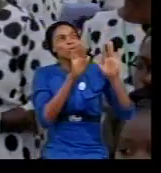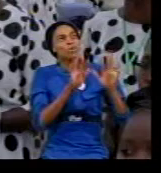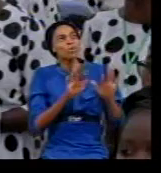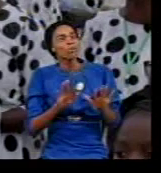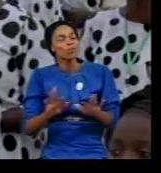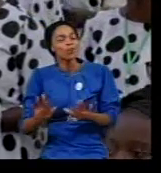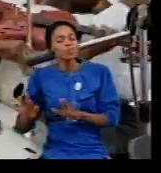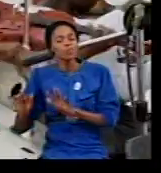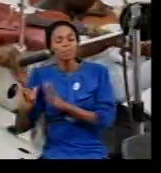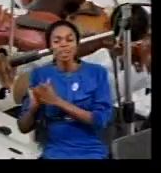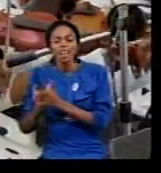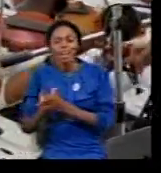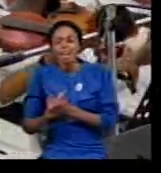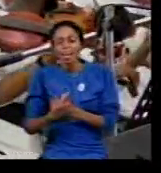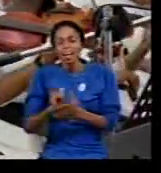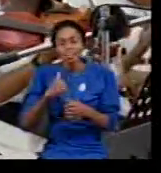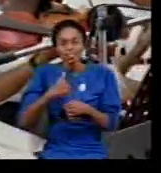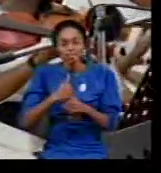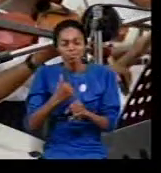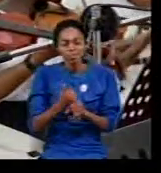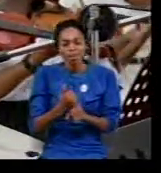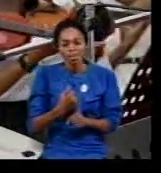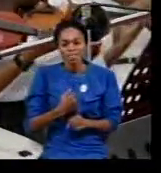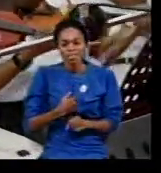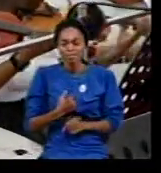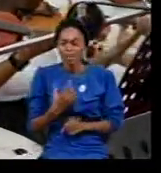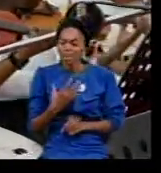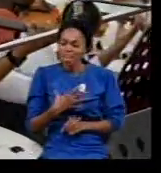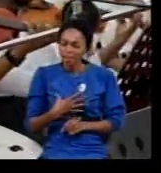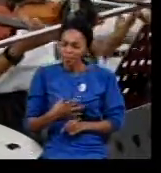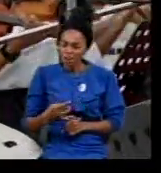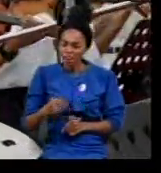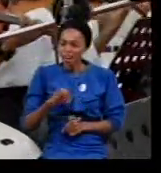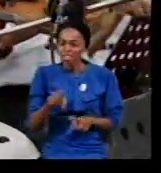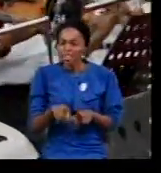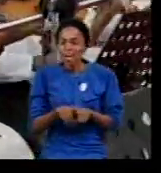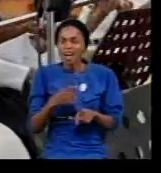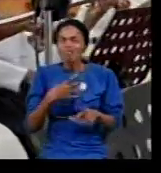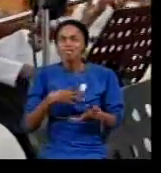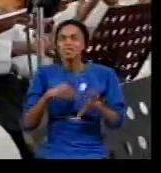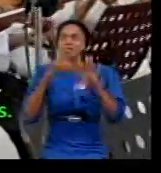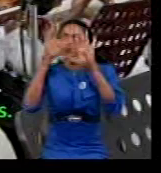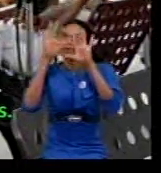delivered it into thy hands. I've delivered it into thy hands. Verse 10, but